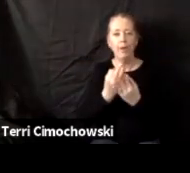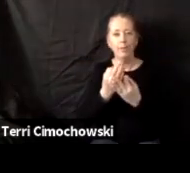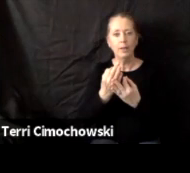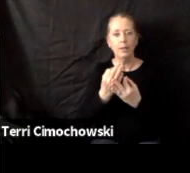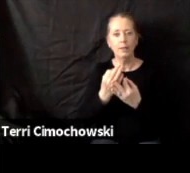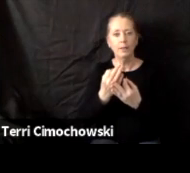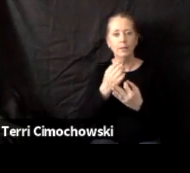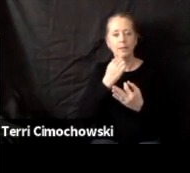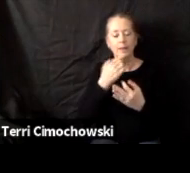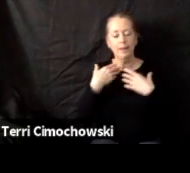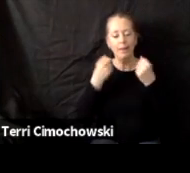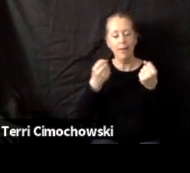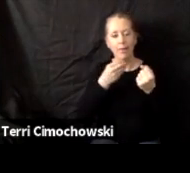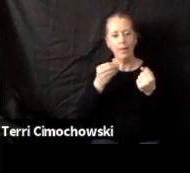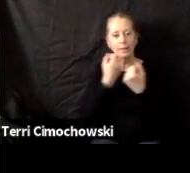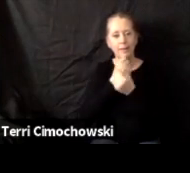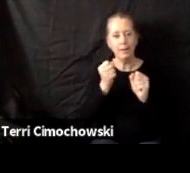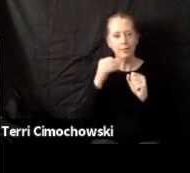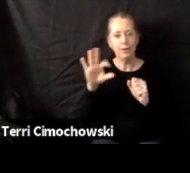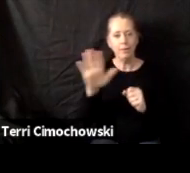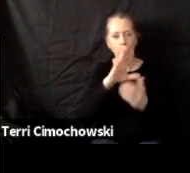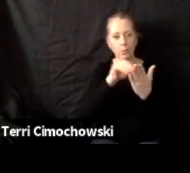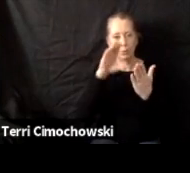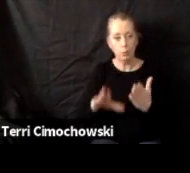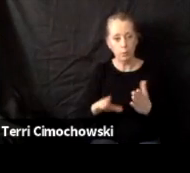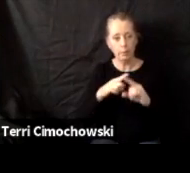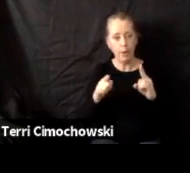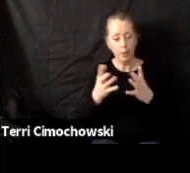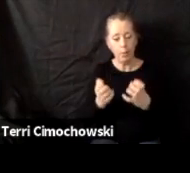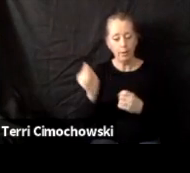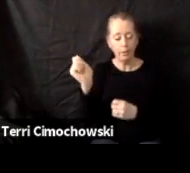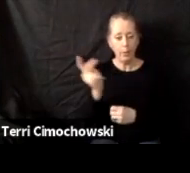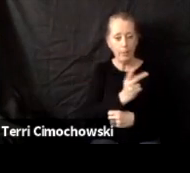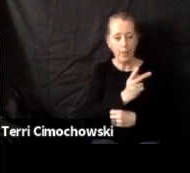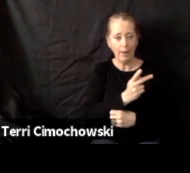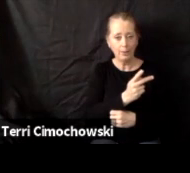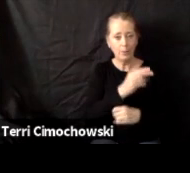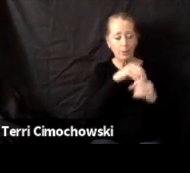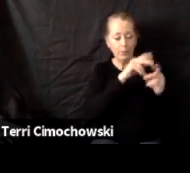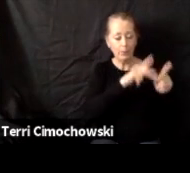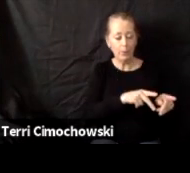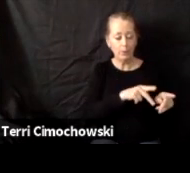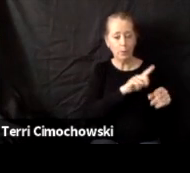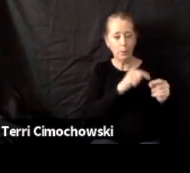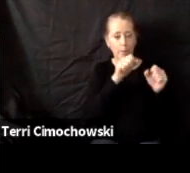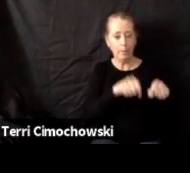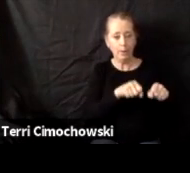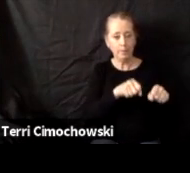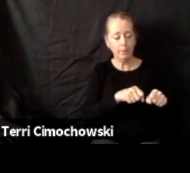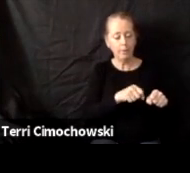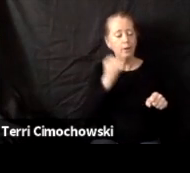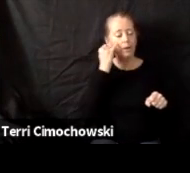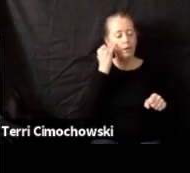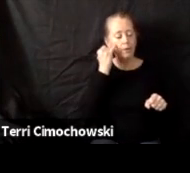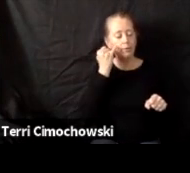the health and the safety of their students, but would like to return to in-person when possible. So if students who enroll